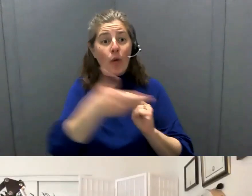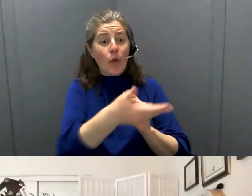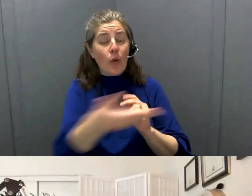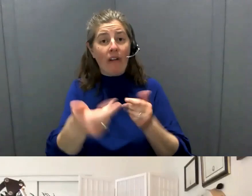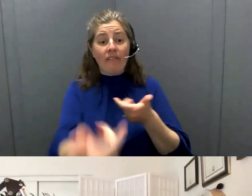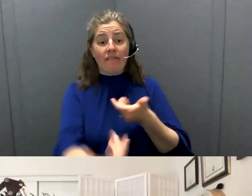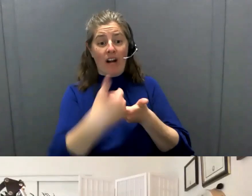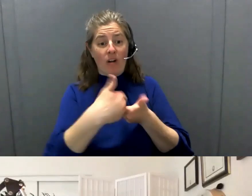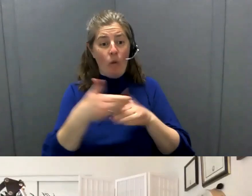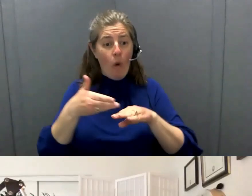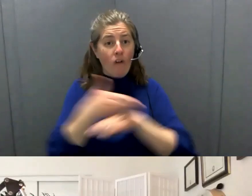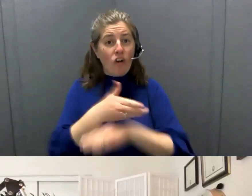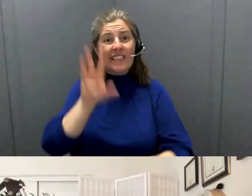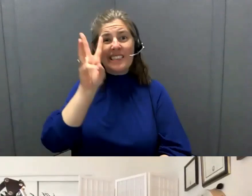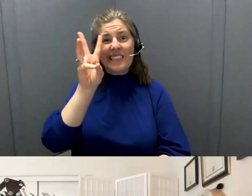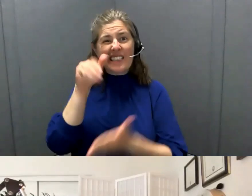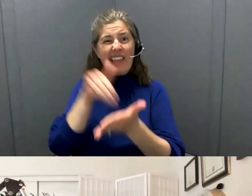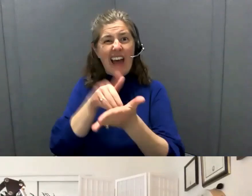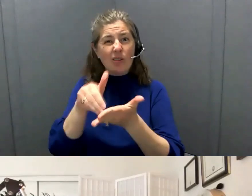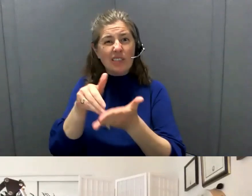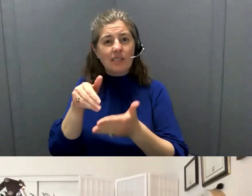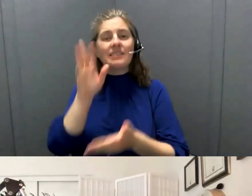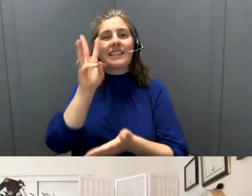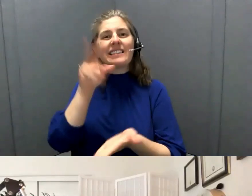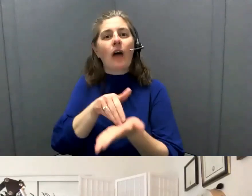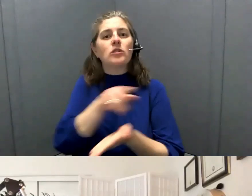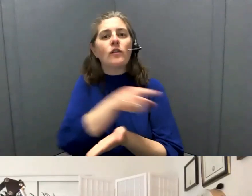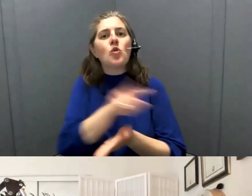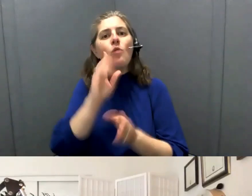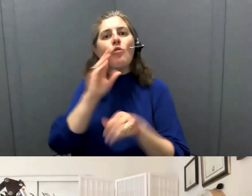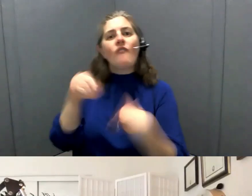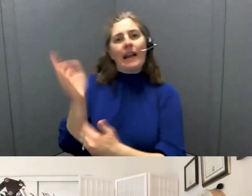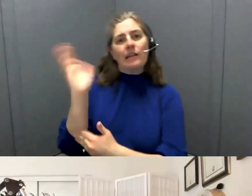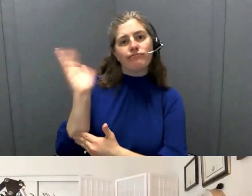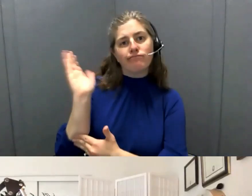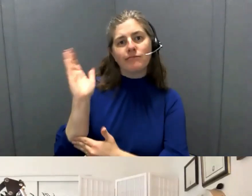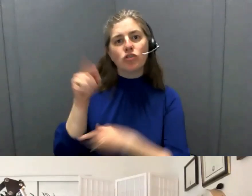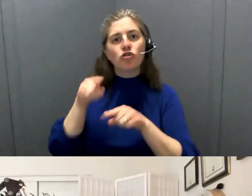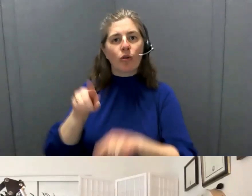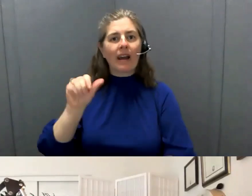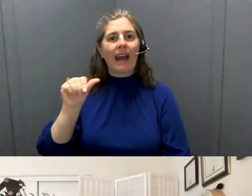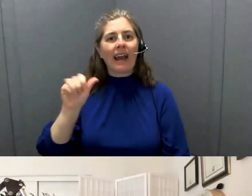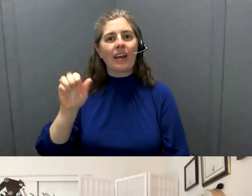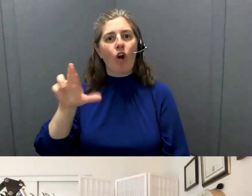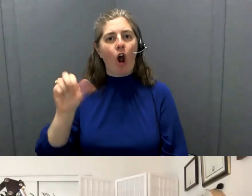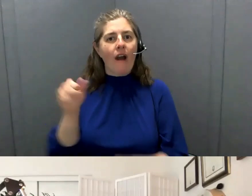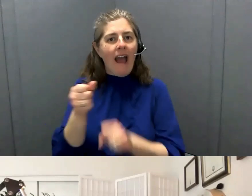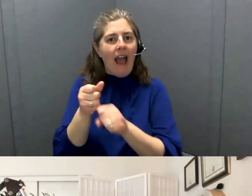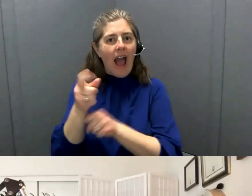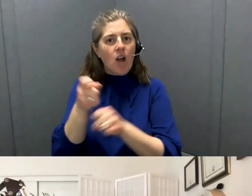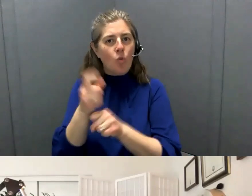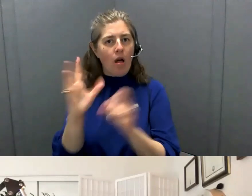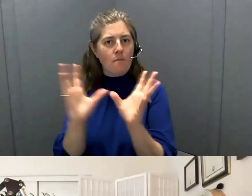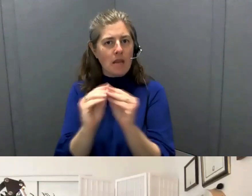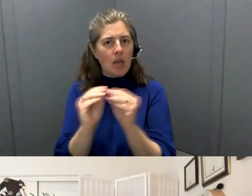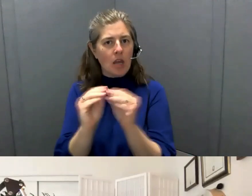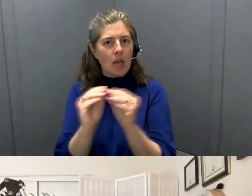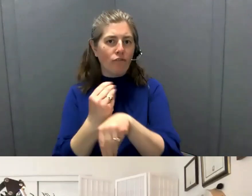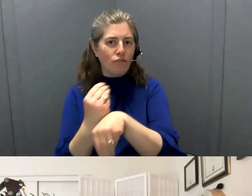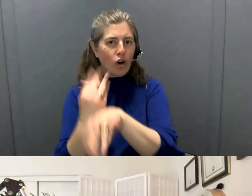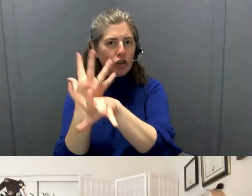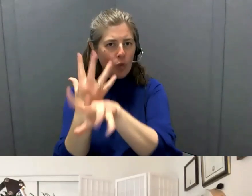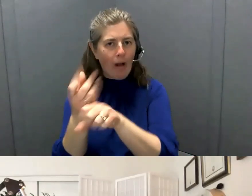over 6,000 of you who are giving papers at the ARA annual meeting, our virtual annual